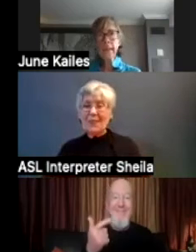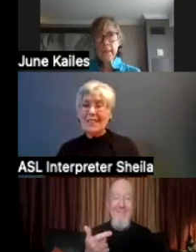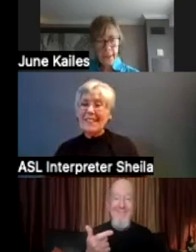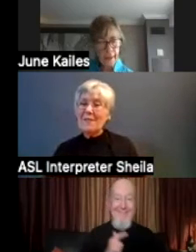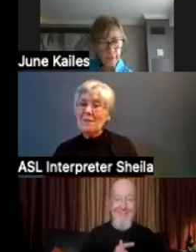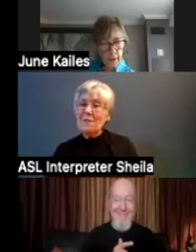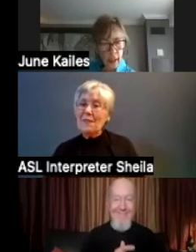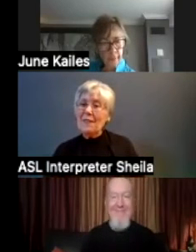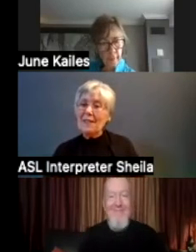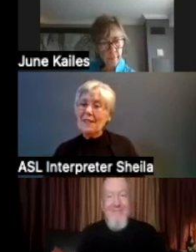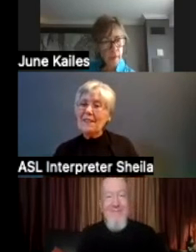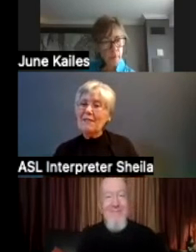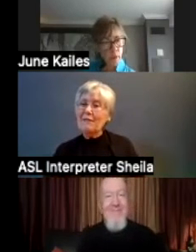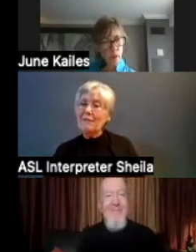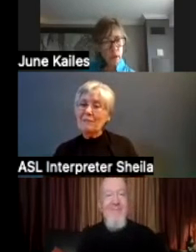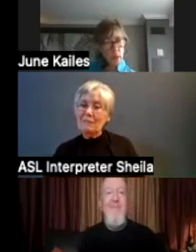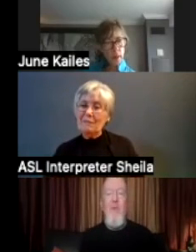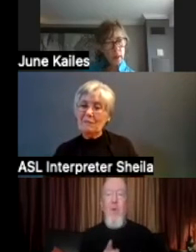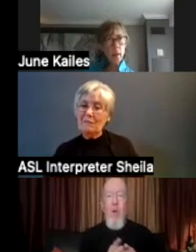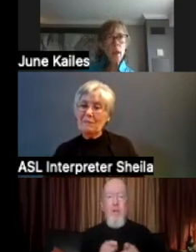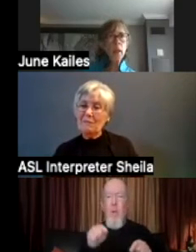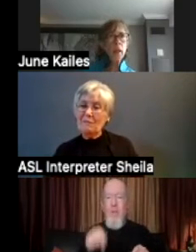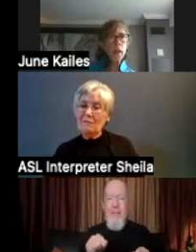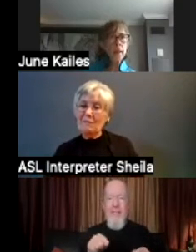We need to keep this all on the front burner,